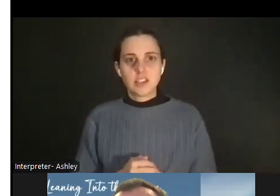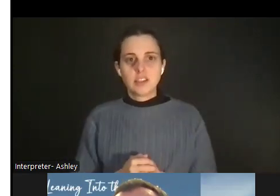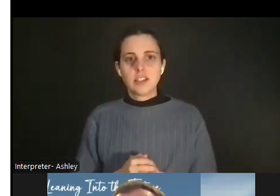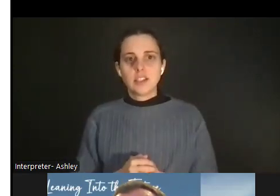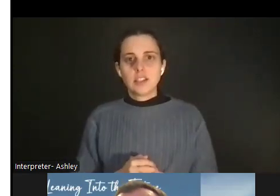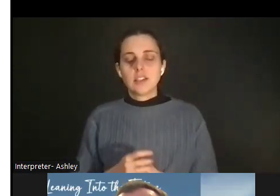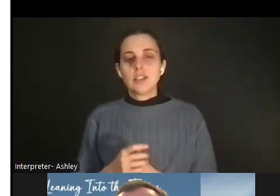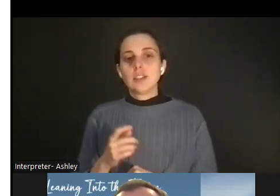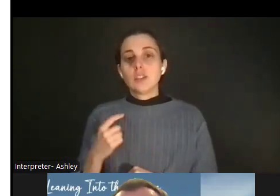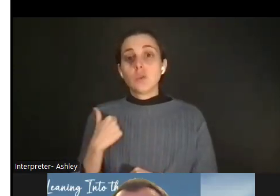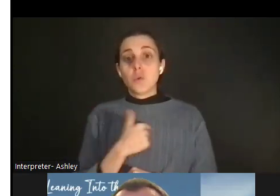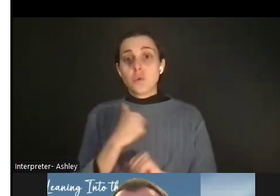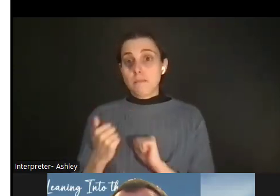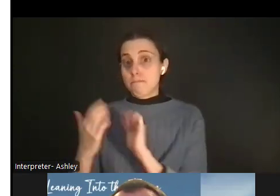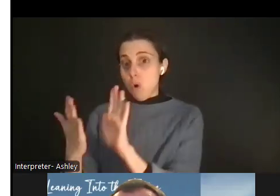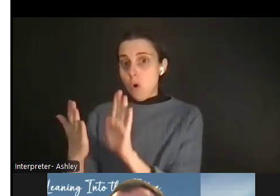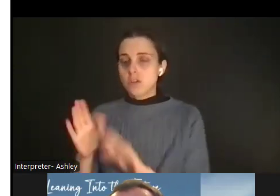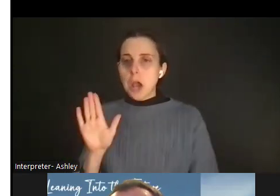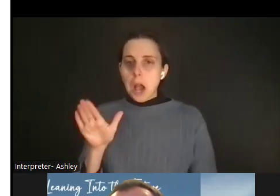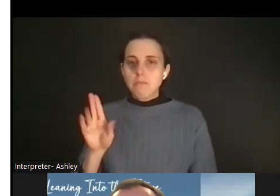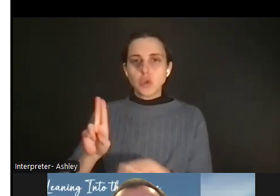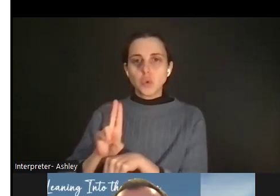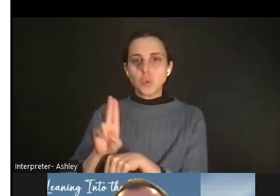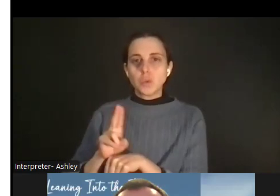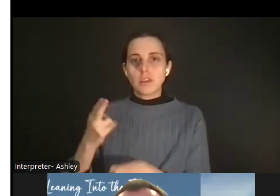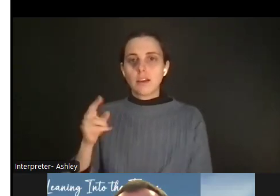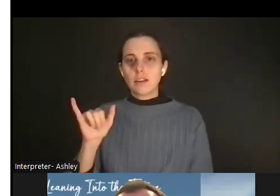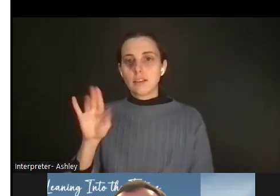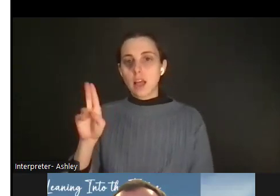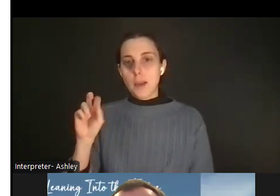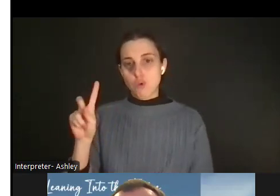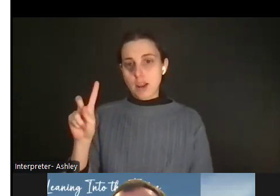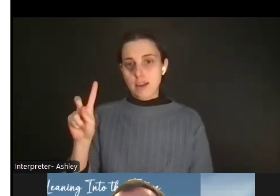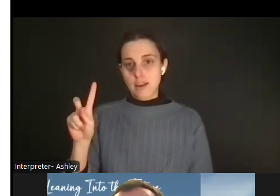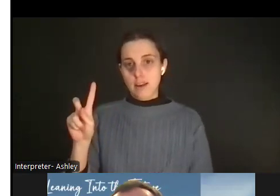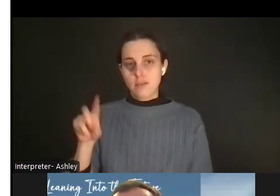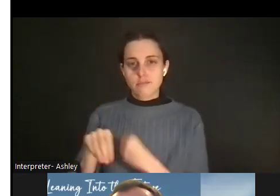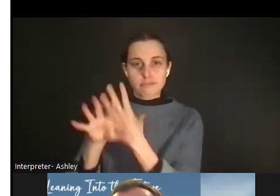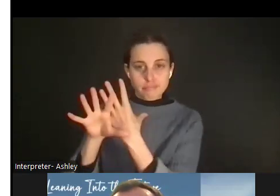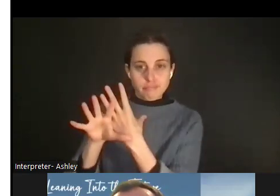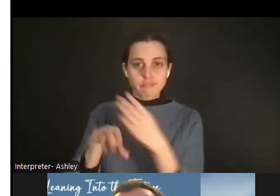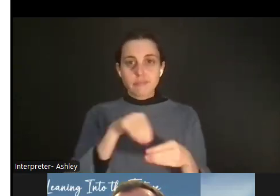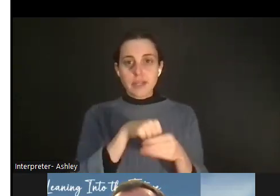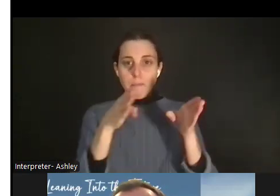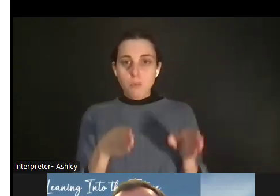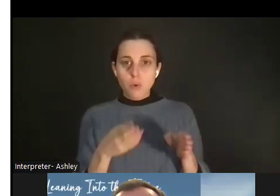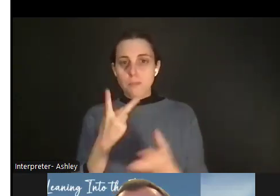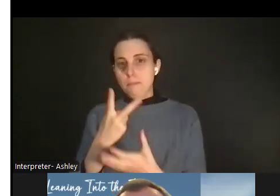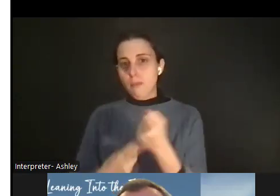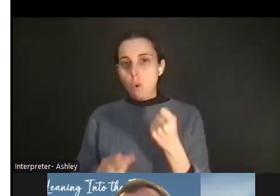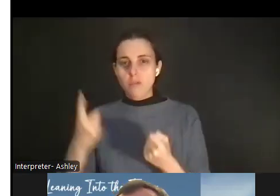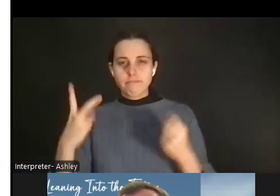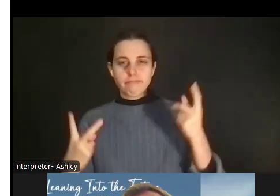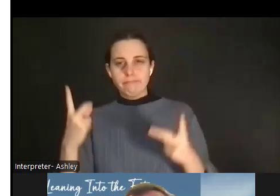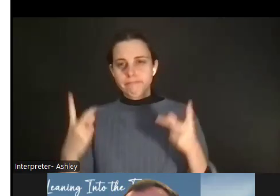we say, okay, let's go with a hybrid model. And that's what the A3 that we conducted informed us, that we really wanted to